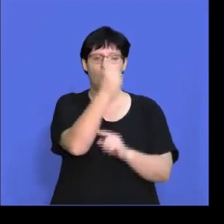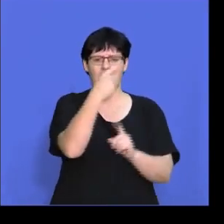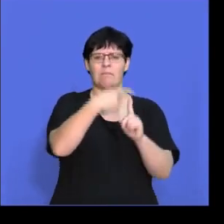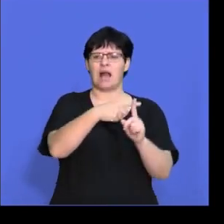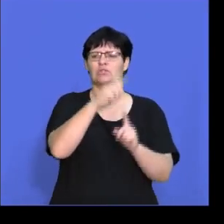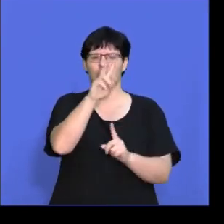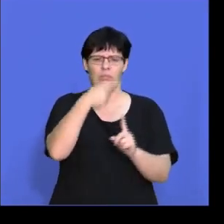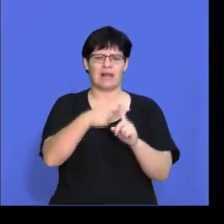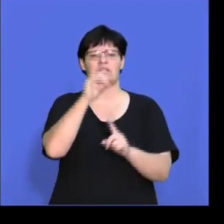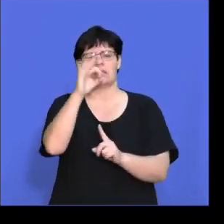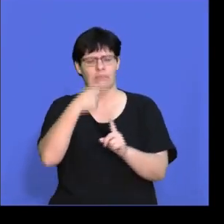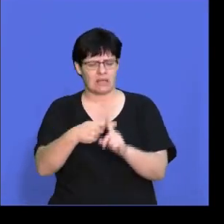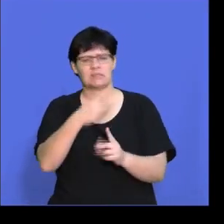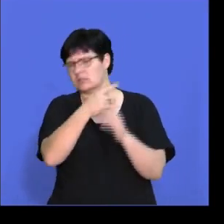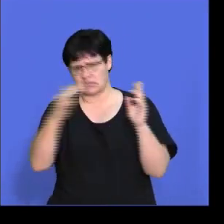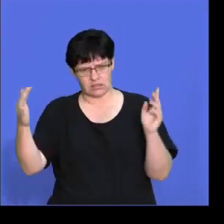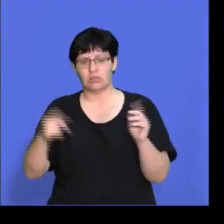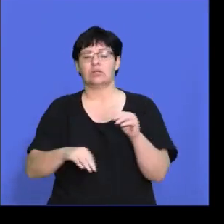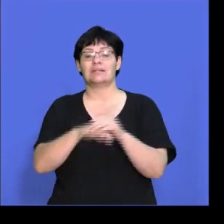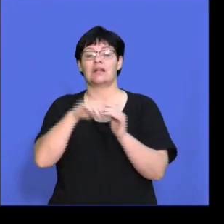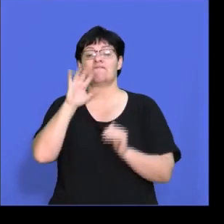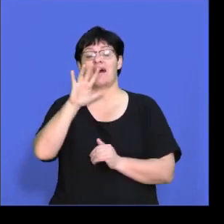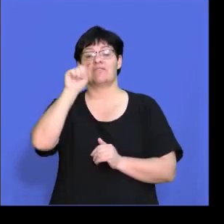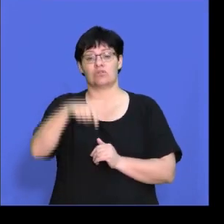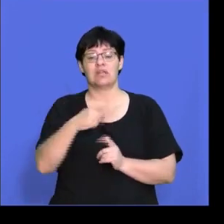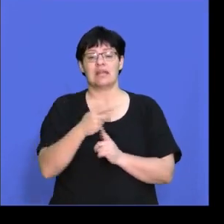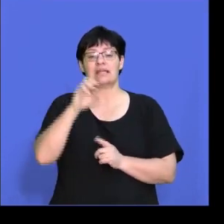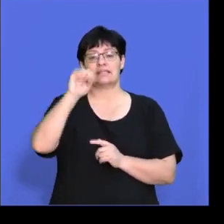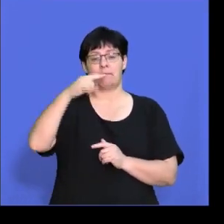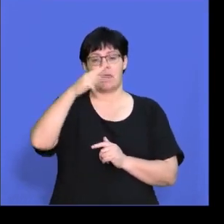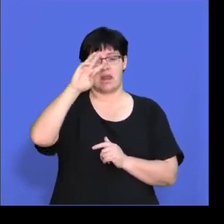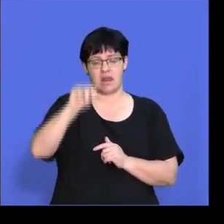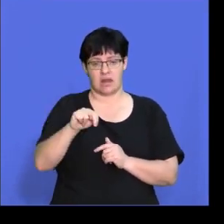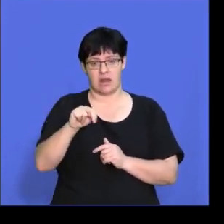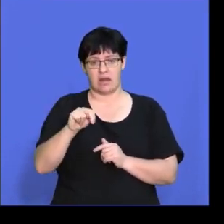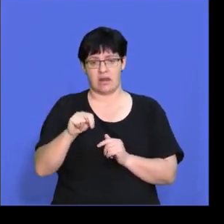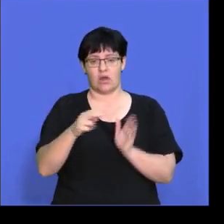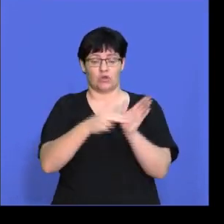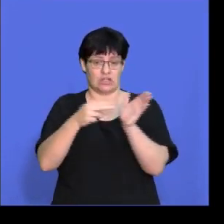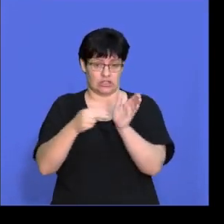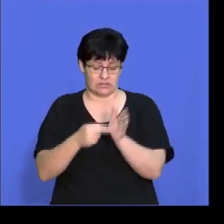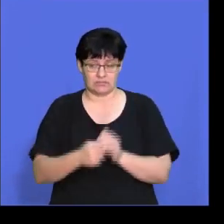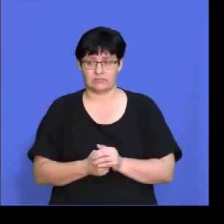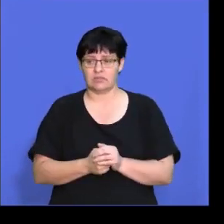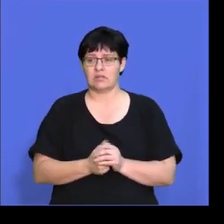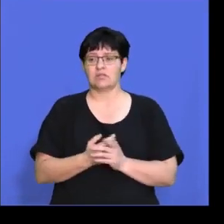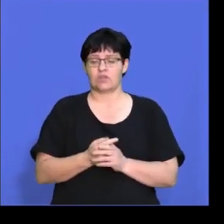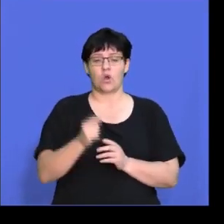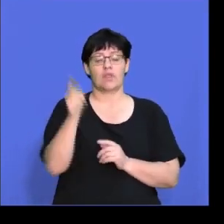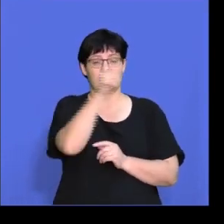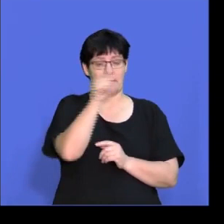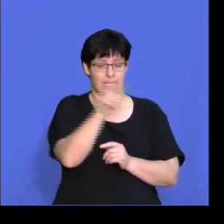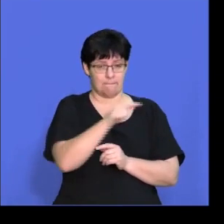plus 2 plus 3 plus and so on, plus all the way to 5,000 in sigma notation. So that's going to be the sum